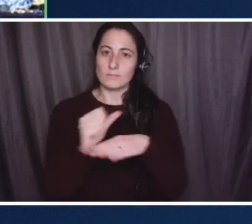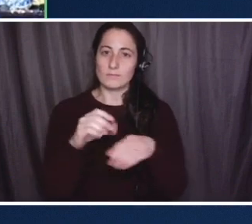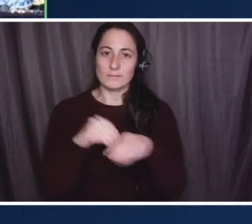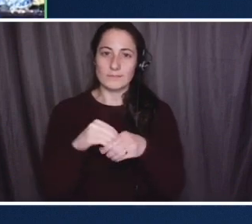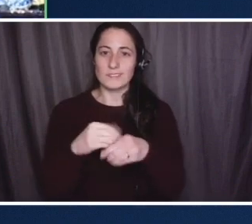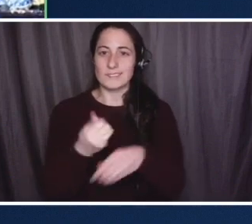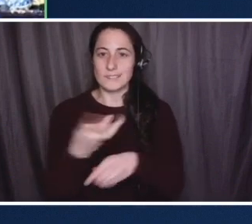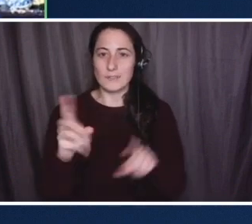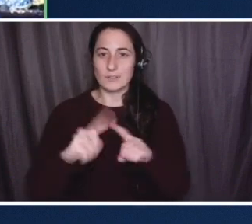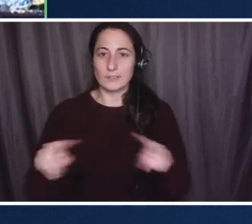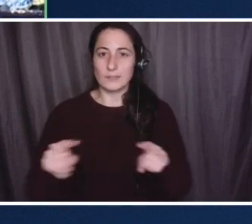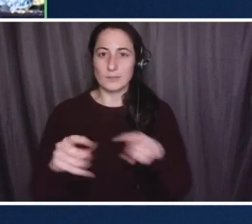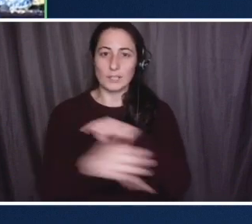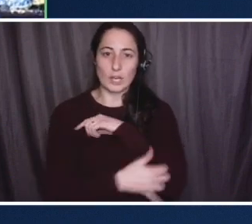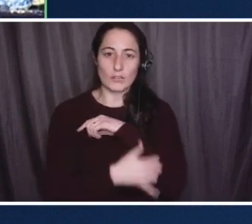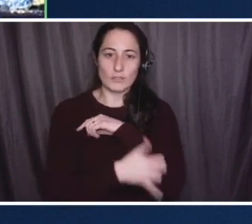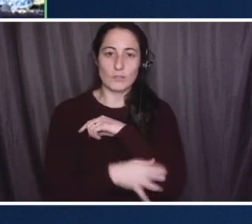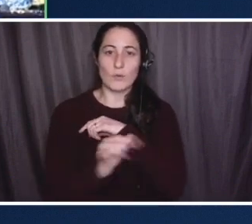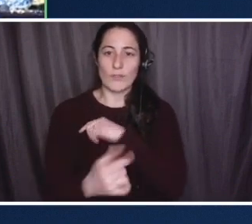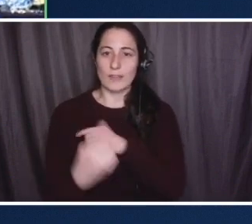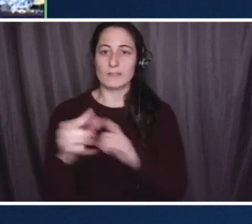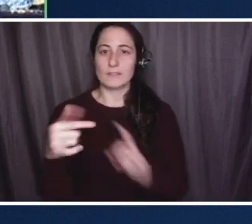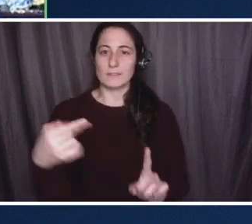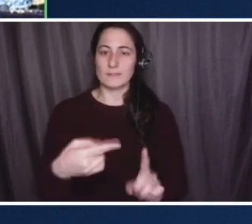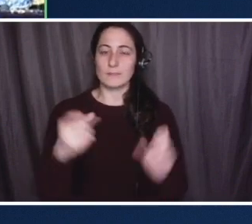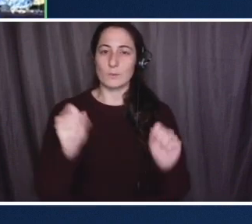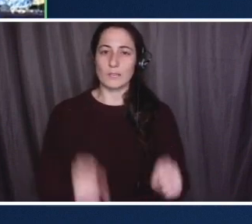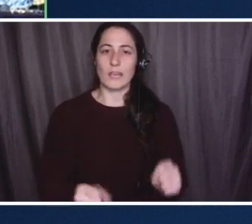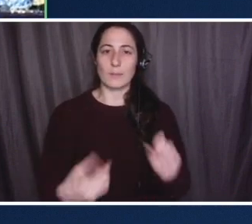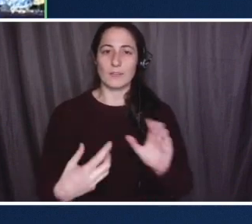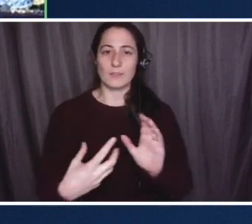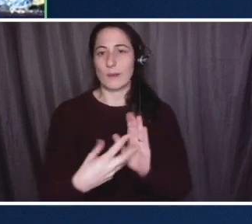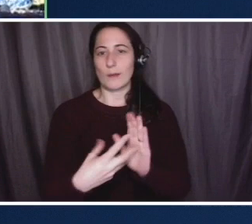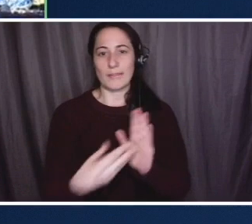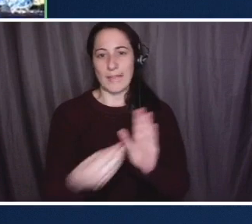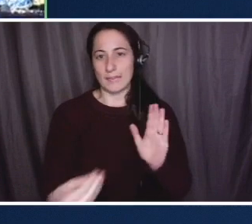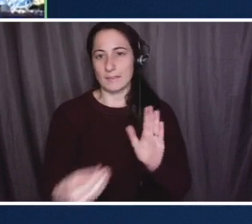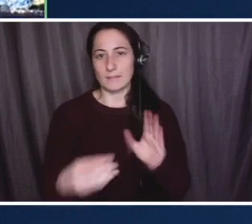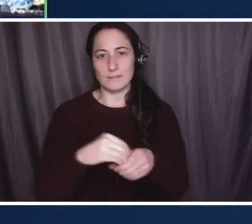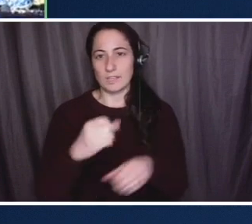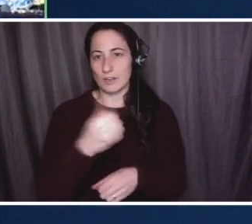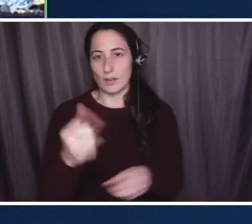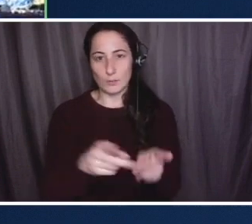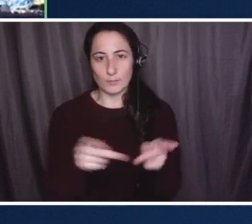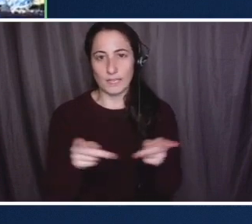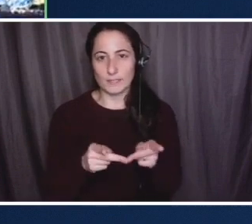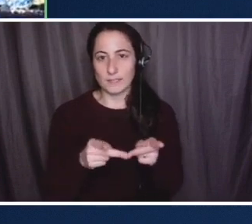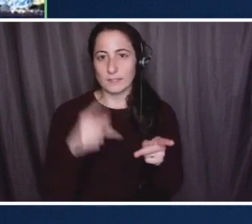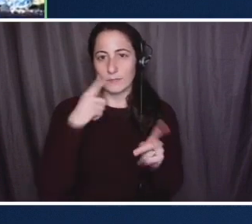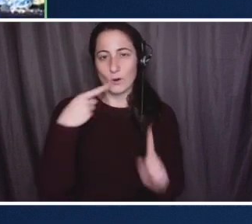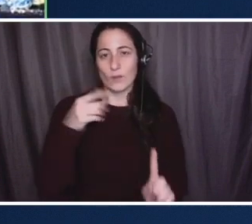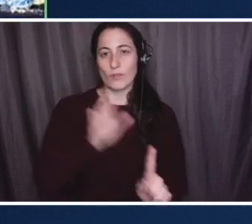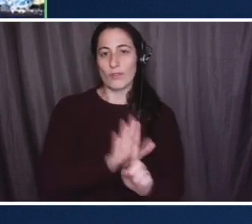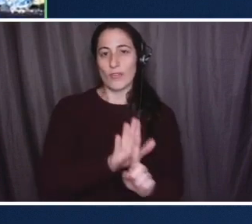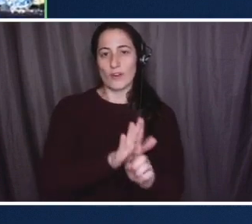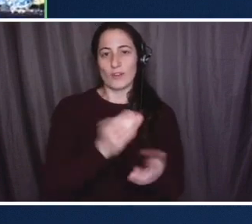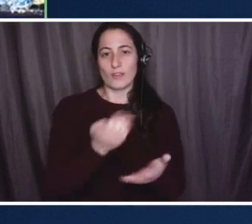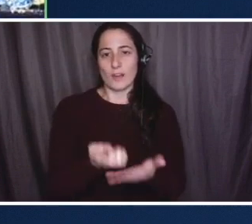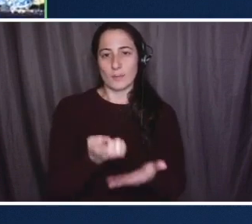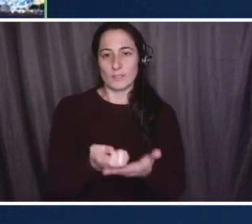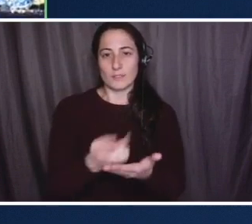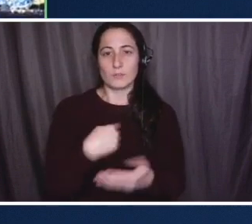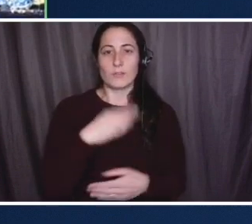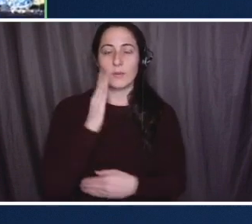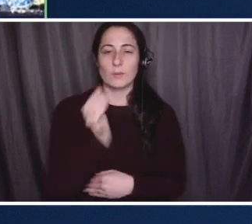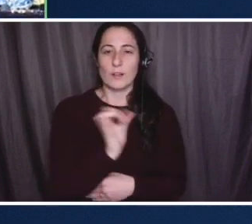can be replicated for adding more ethics into those economies. And I will say, also answering to